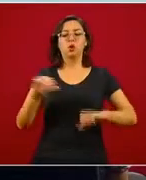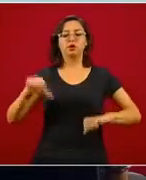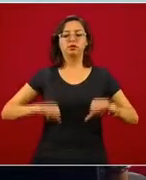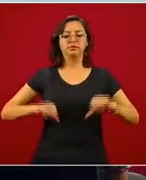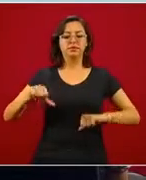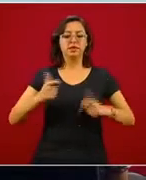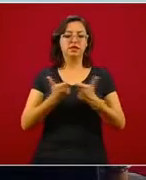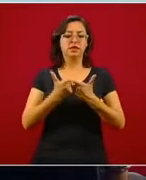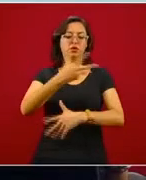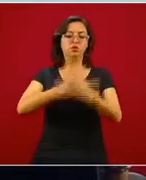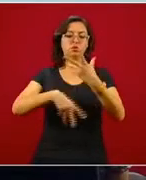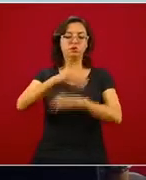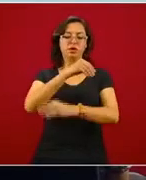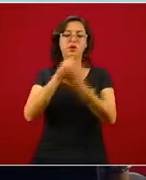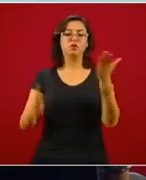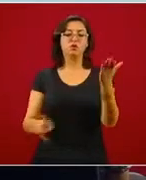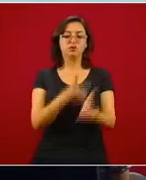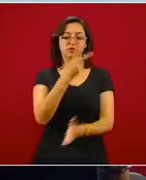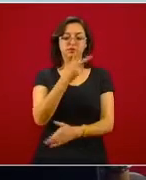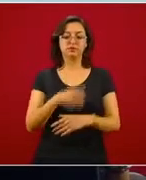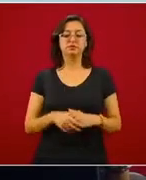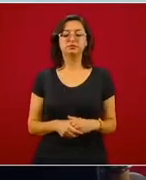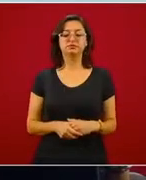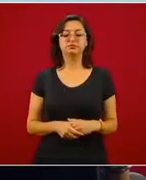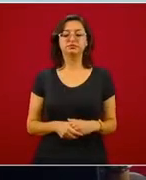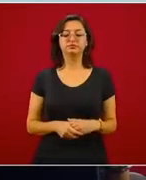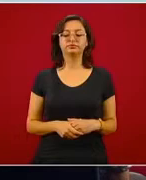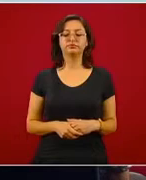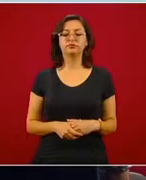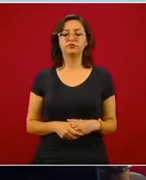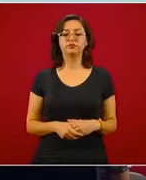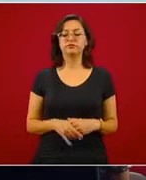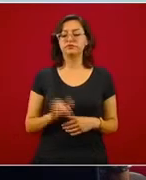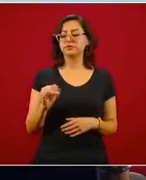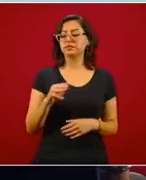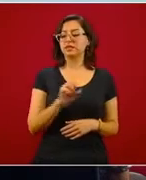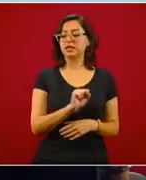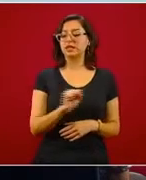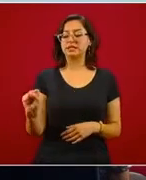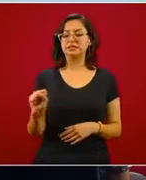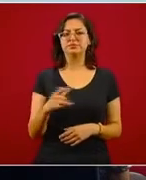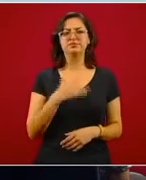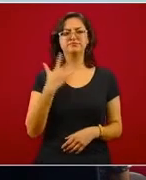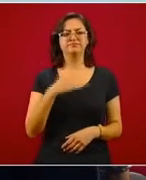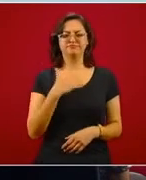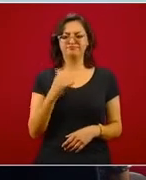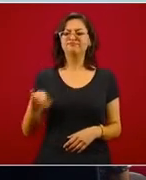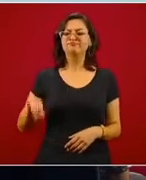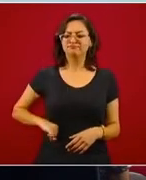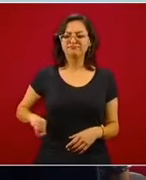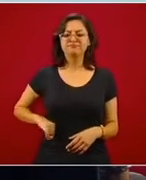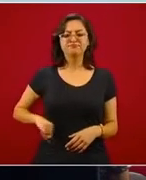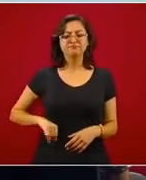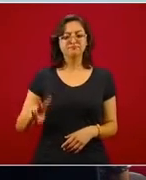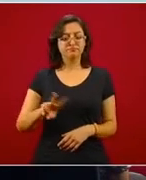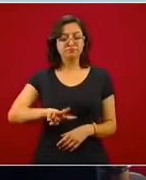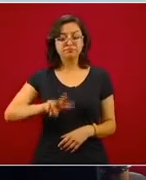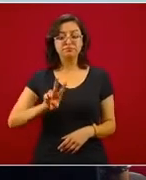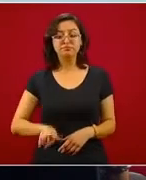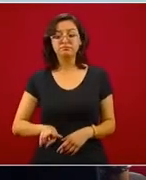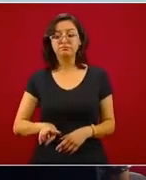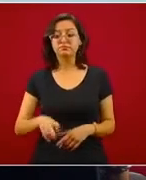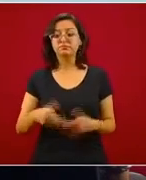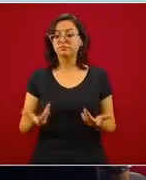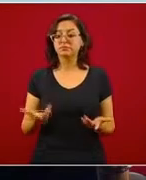think about how we are going to restart our economy. The Mexican Social Security Institute